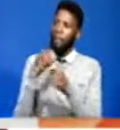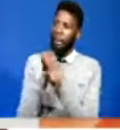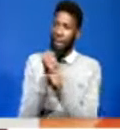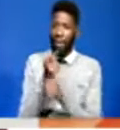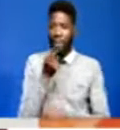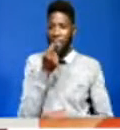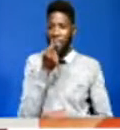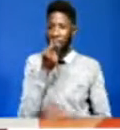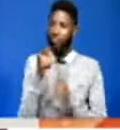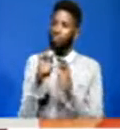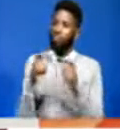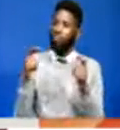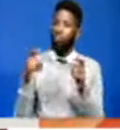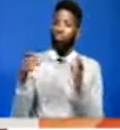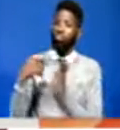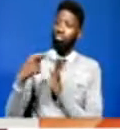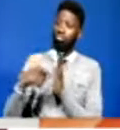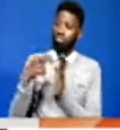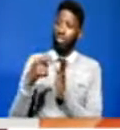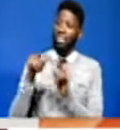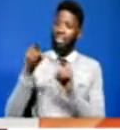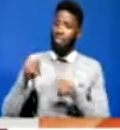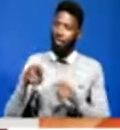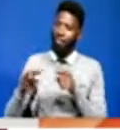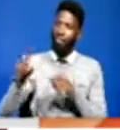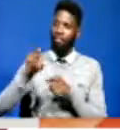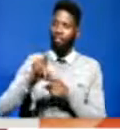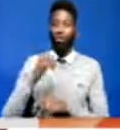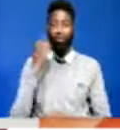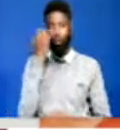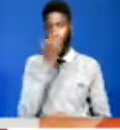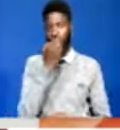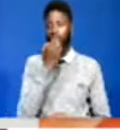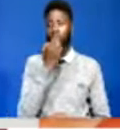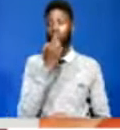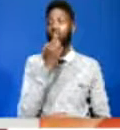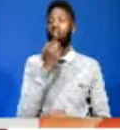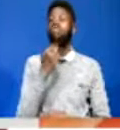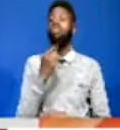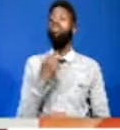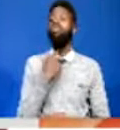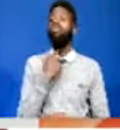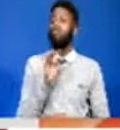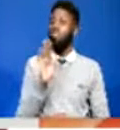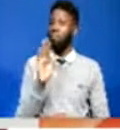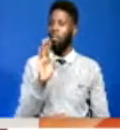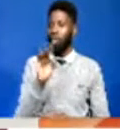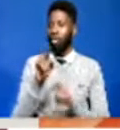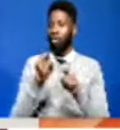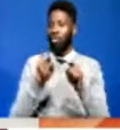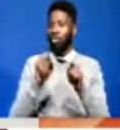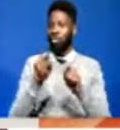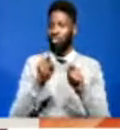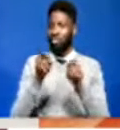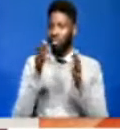from processors. European Union-funded market access upgrade program project coordinator Maina Karuiru says most